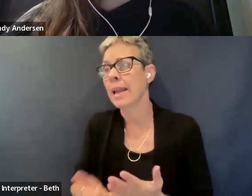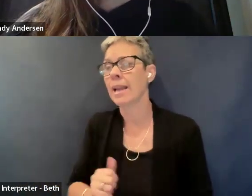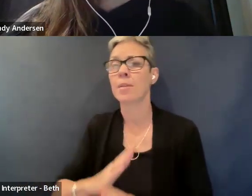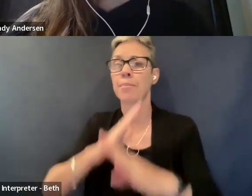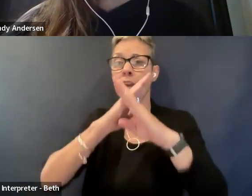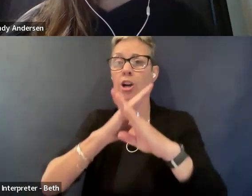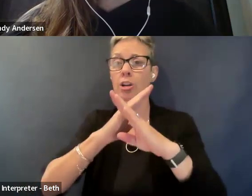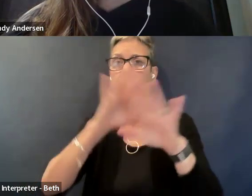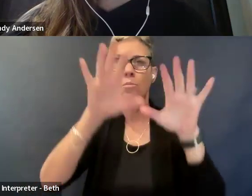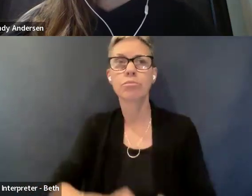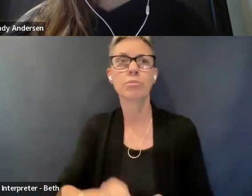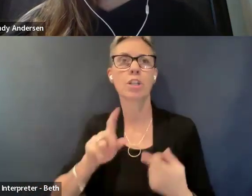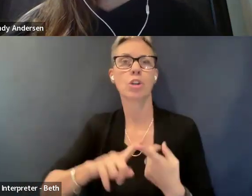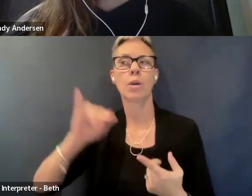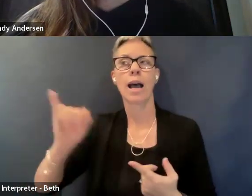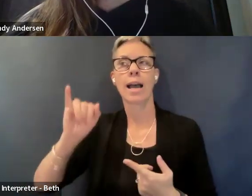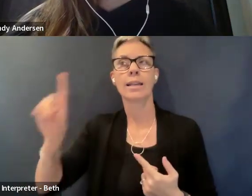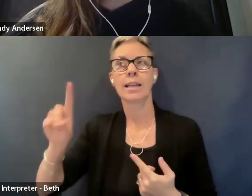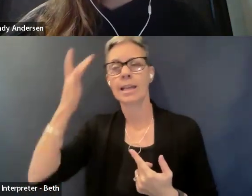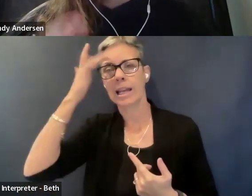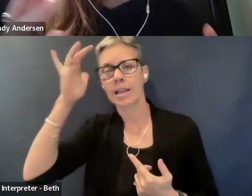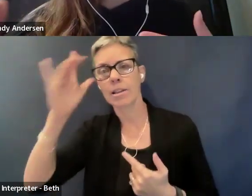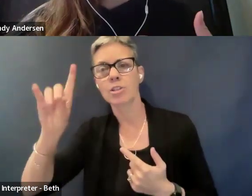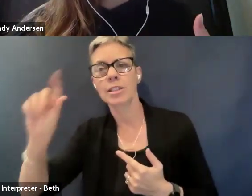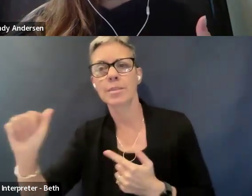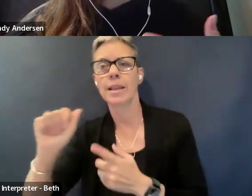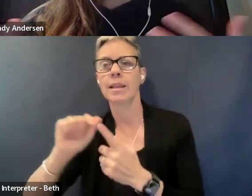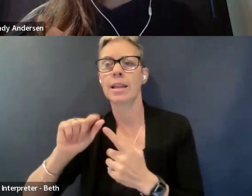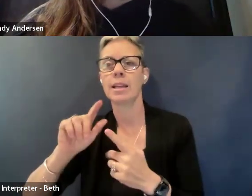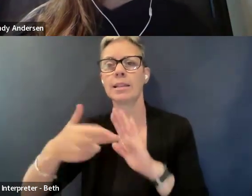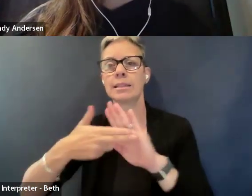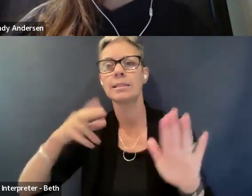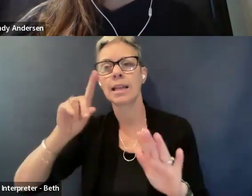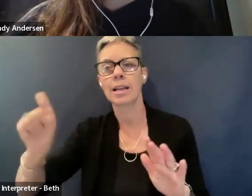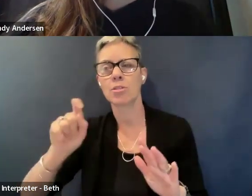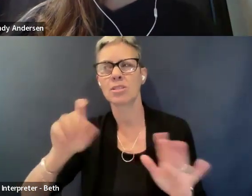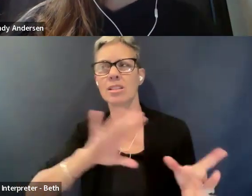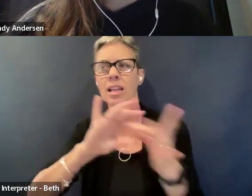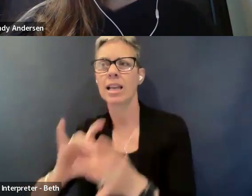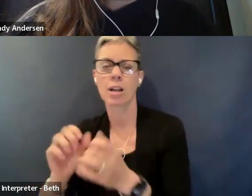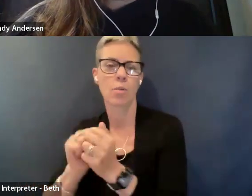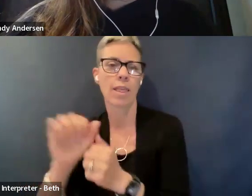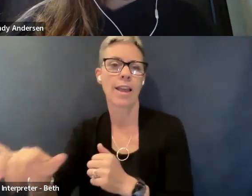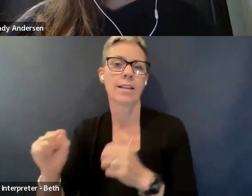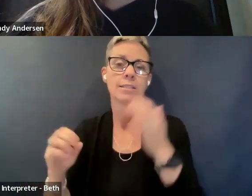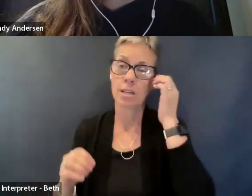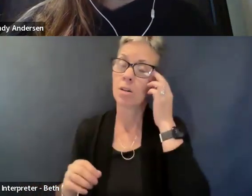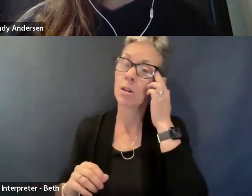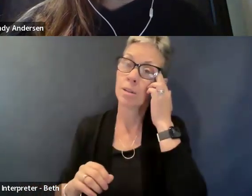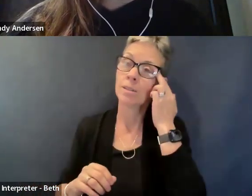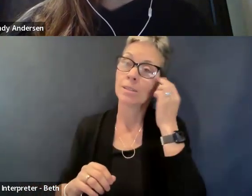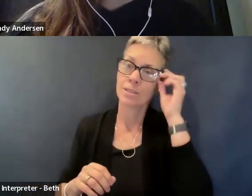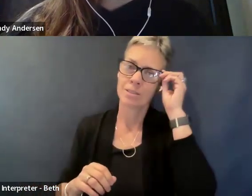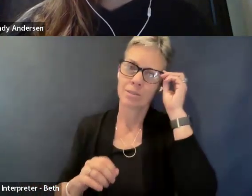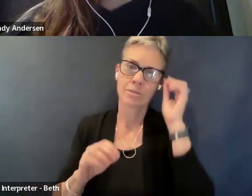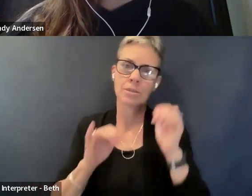that ID intellectual disability diagnosis that comes along with that. So, oops,